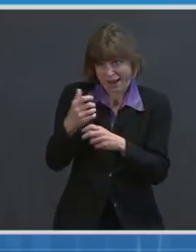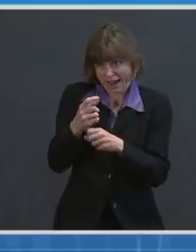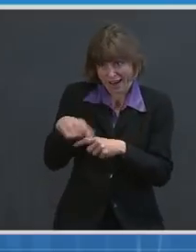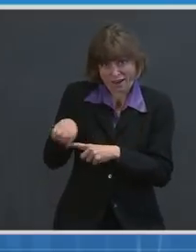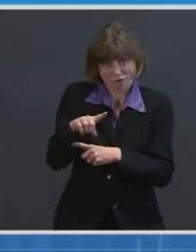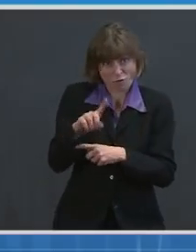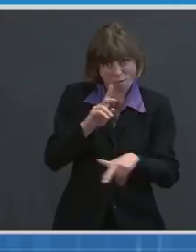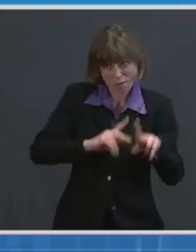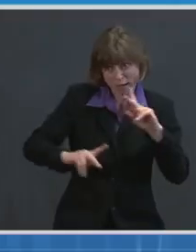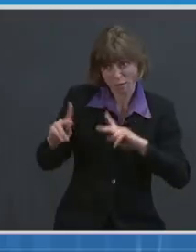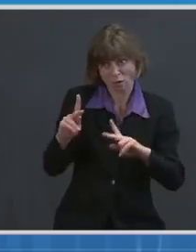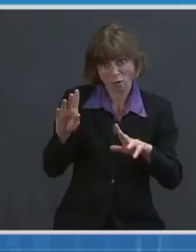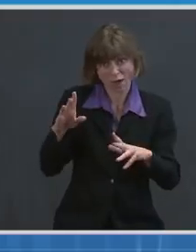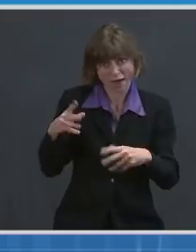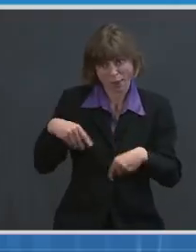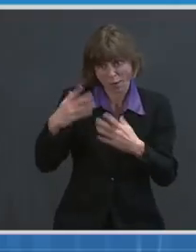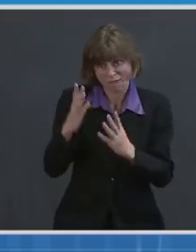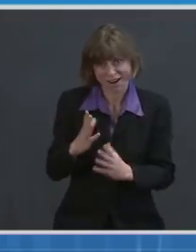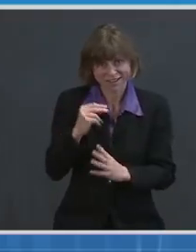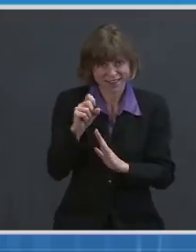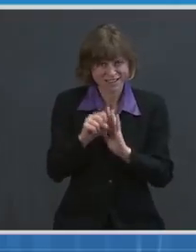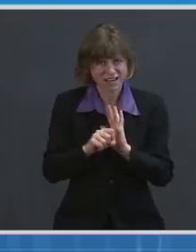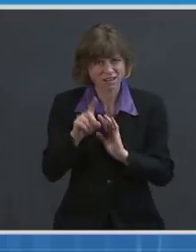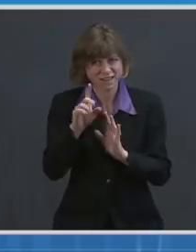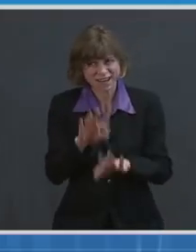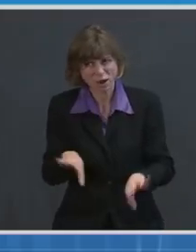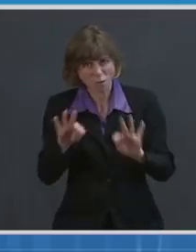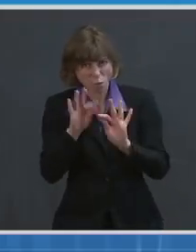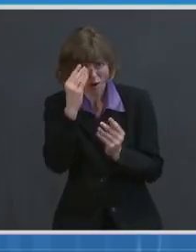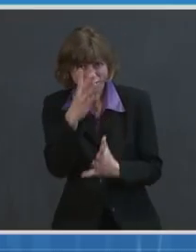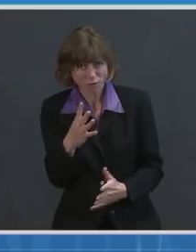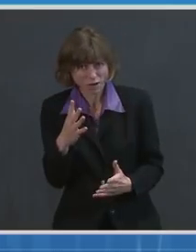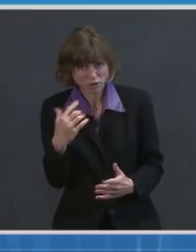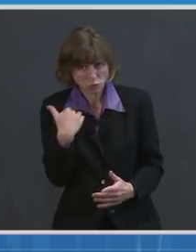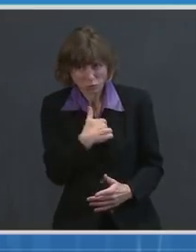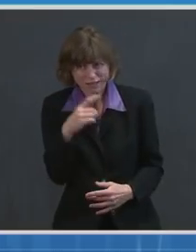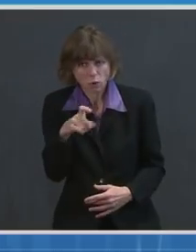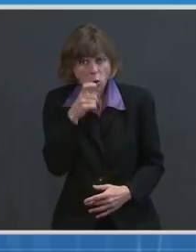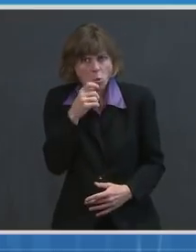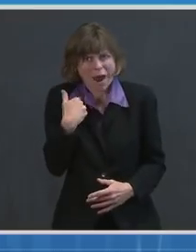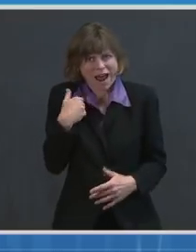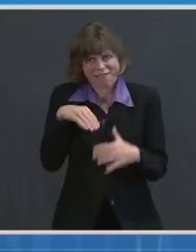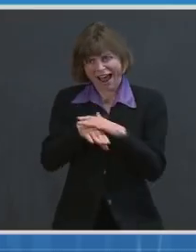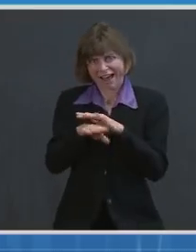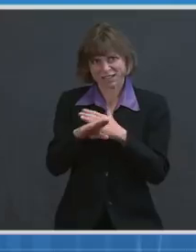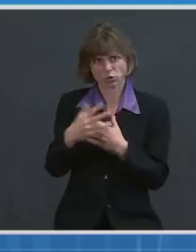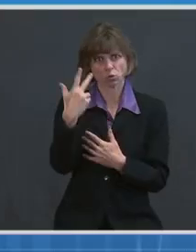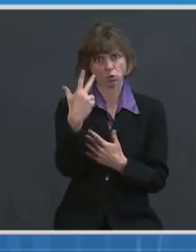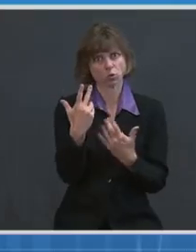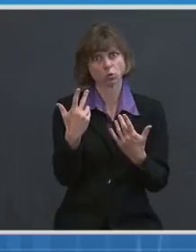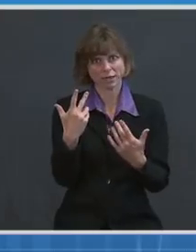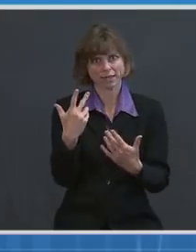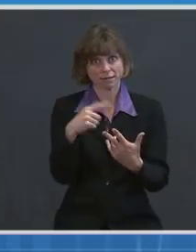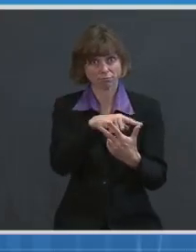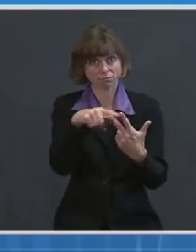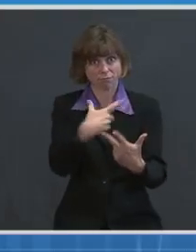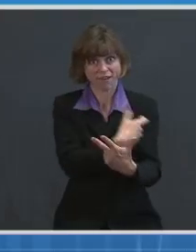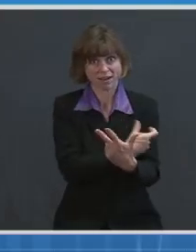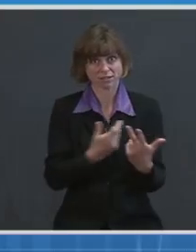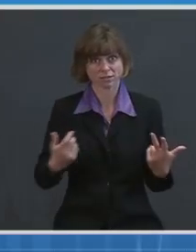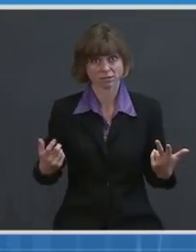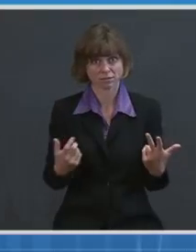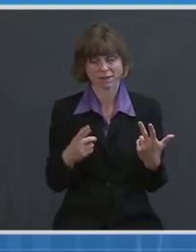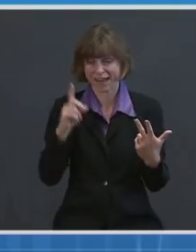from states the critical information about who has access to these 3 life-saving vaccines that need to